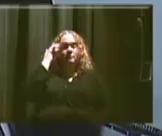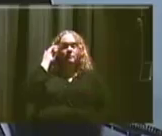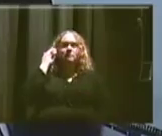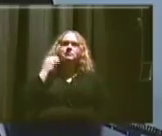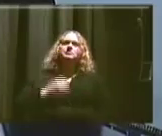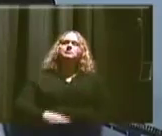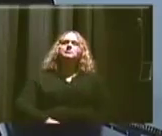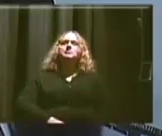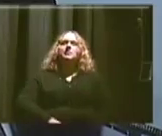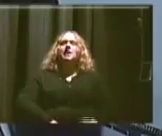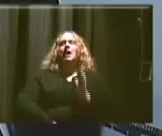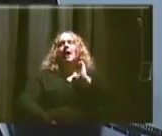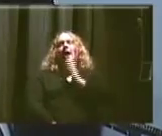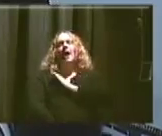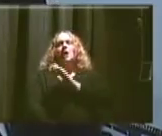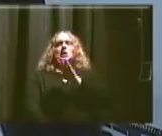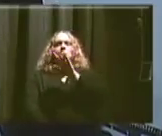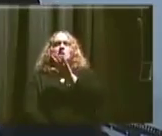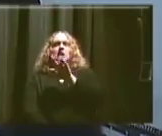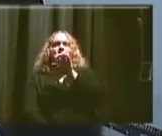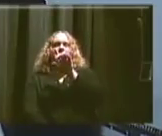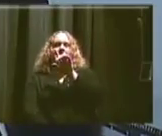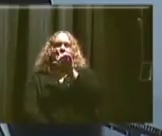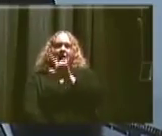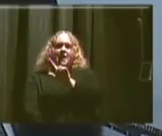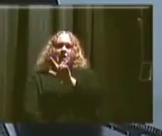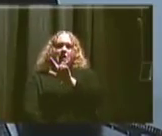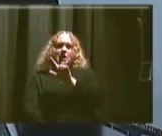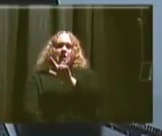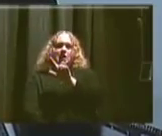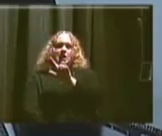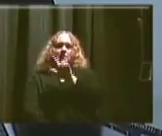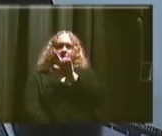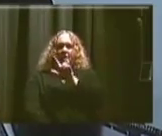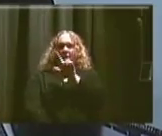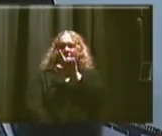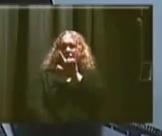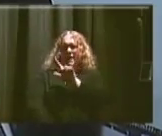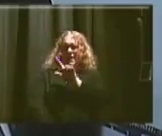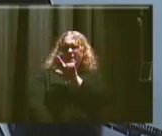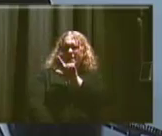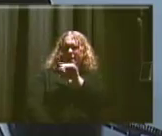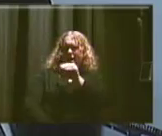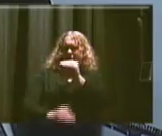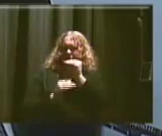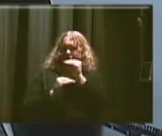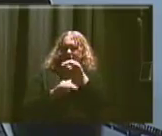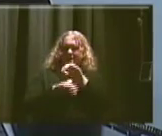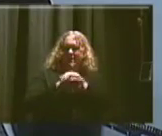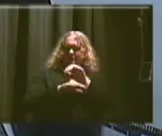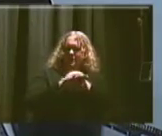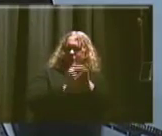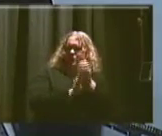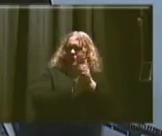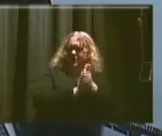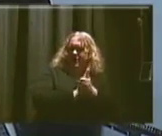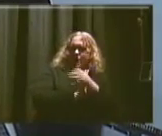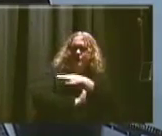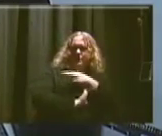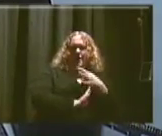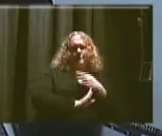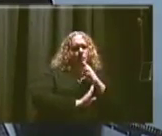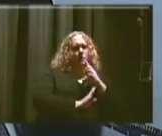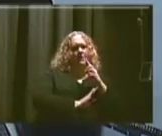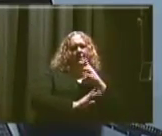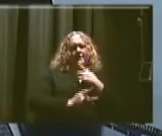our like limited English proficient staff is very excited about the opportunity to name and